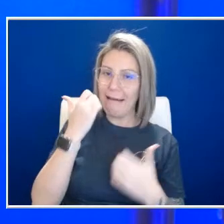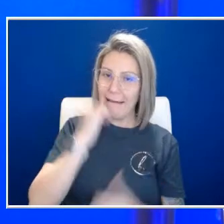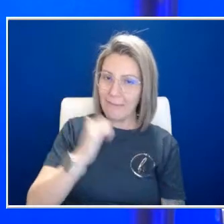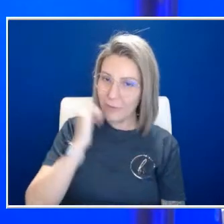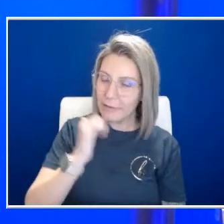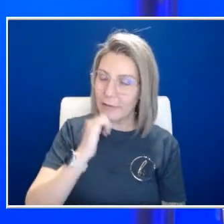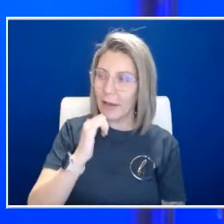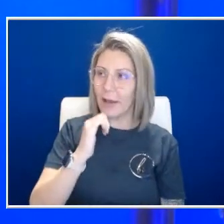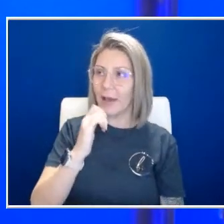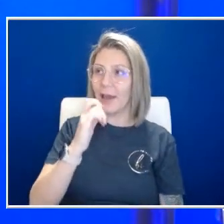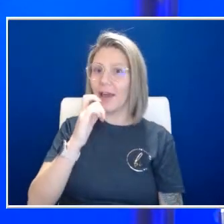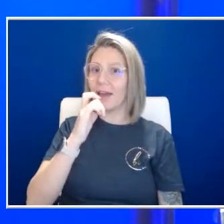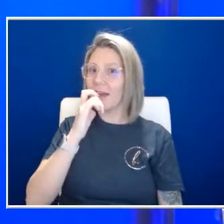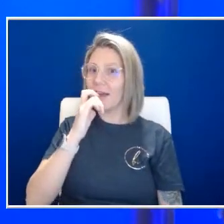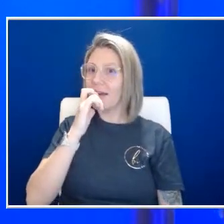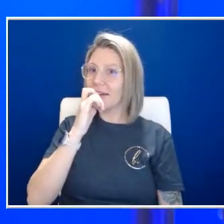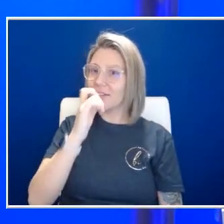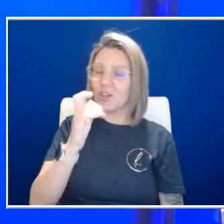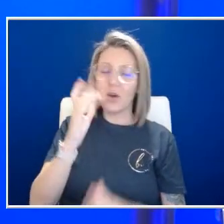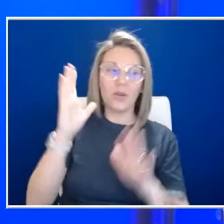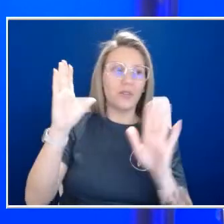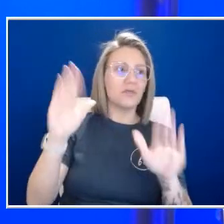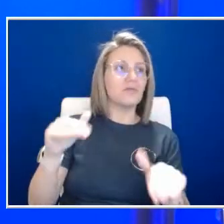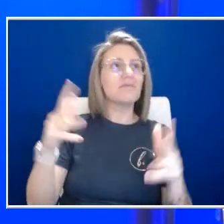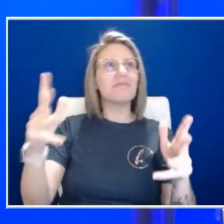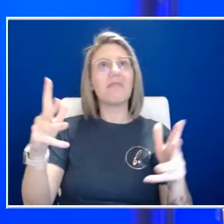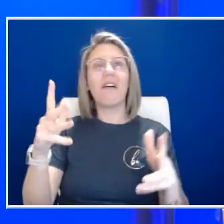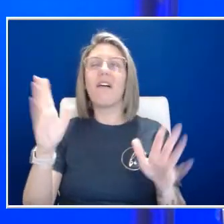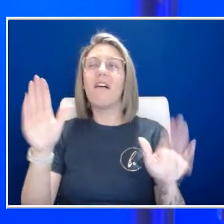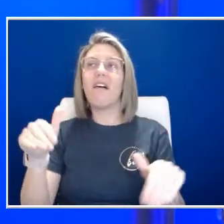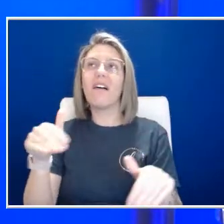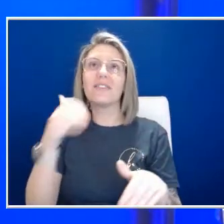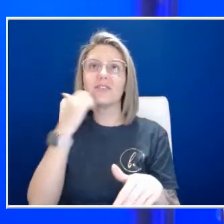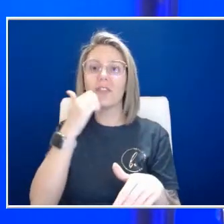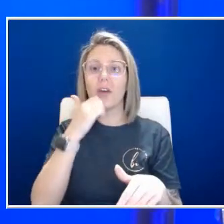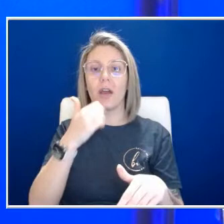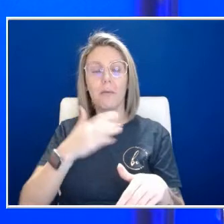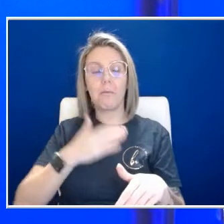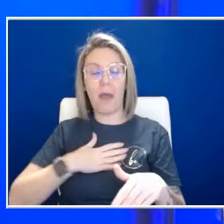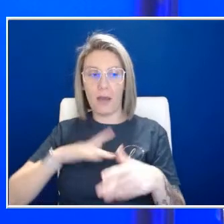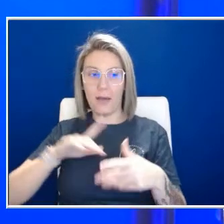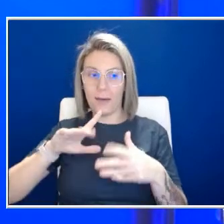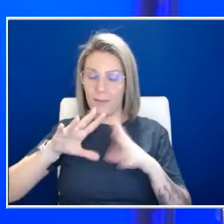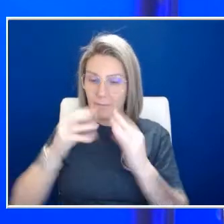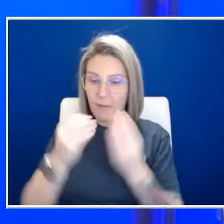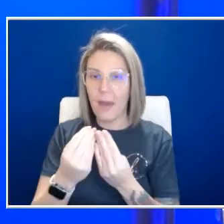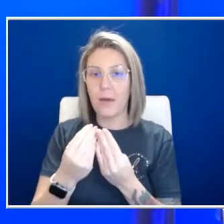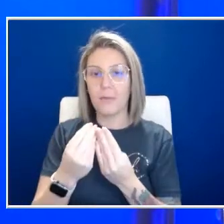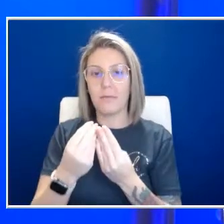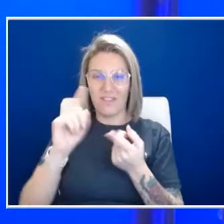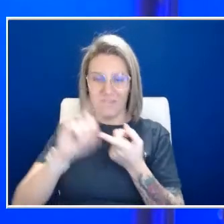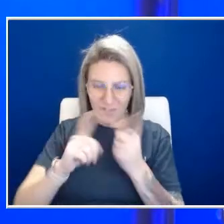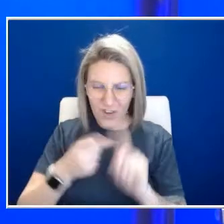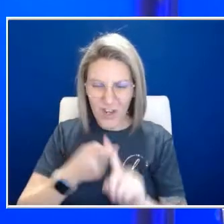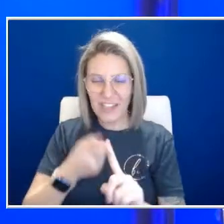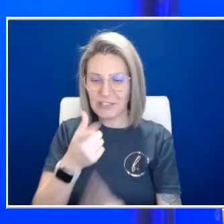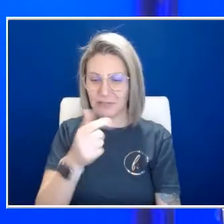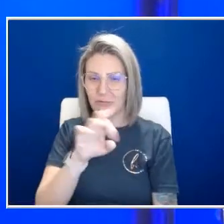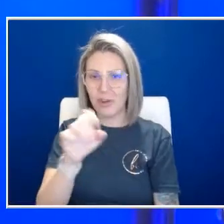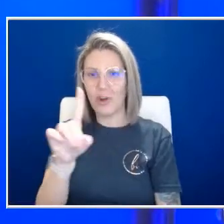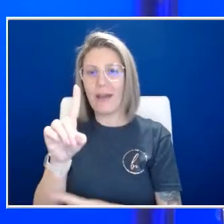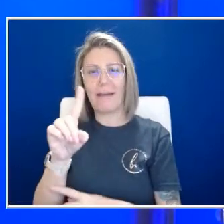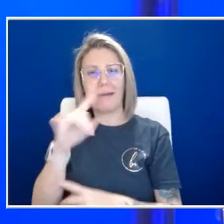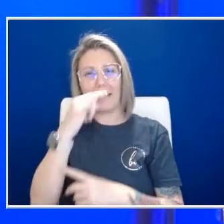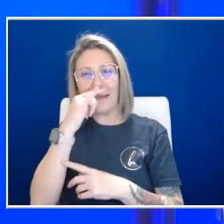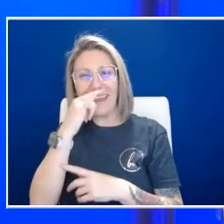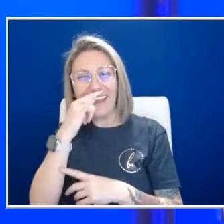Family, friends, grandkids, I love it. Love being able to get up and be with them. So